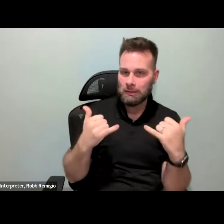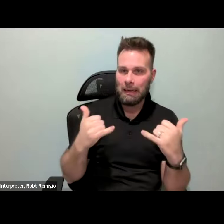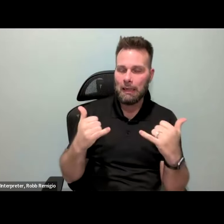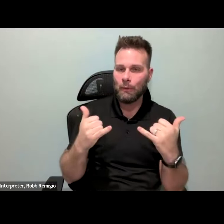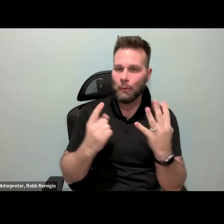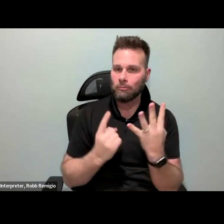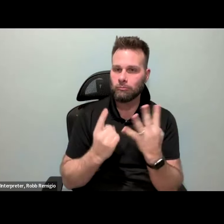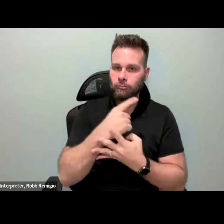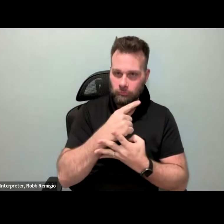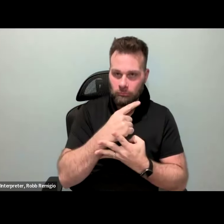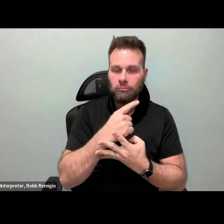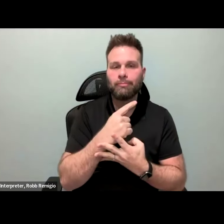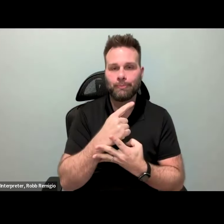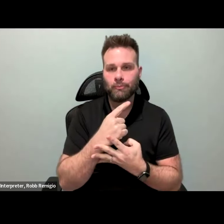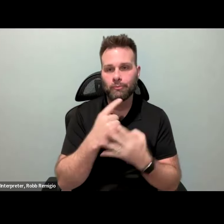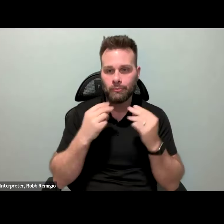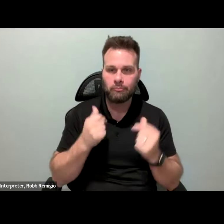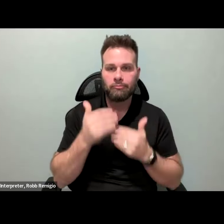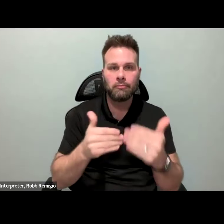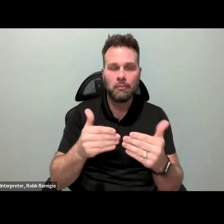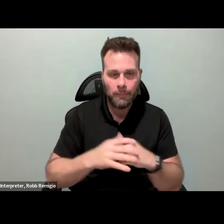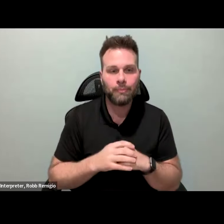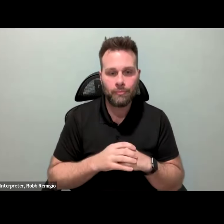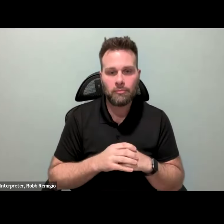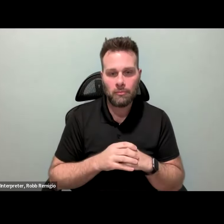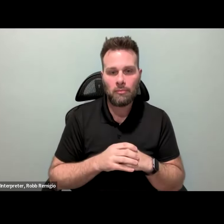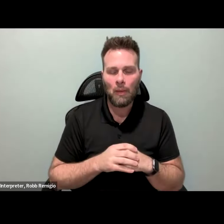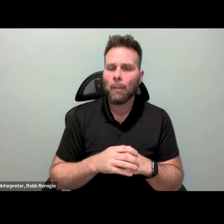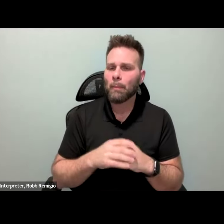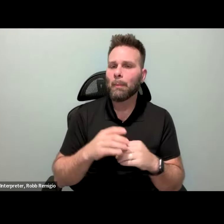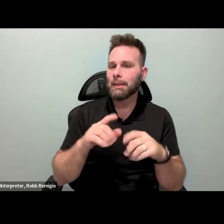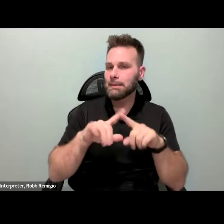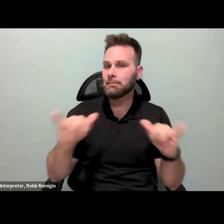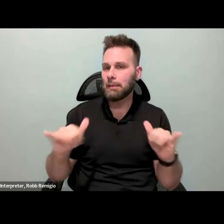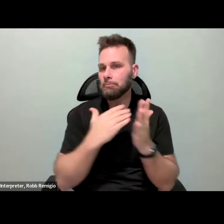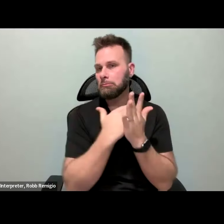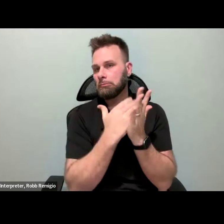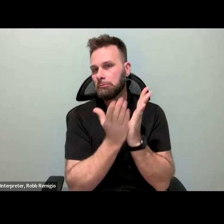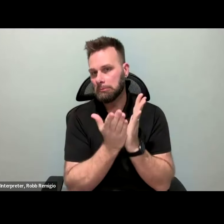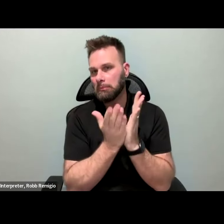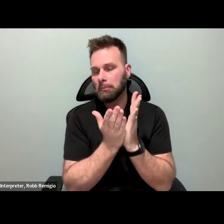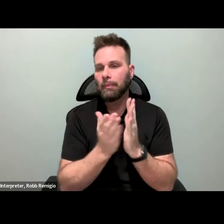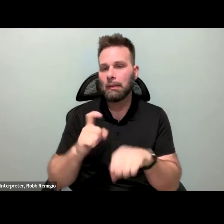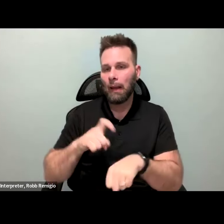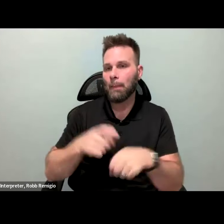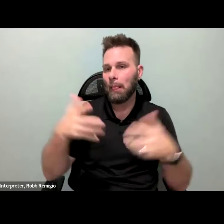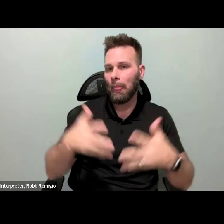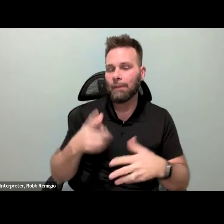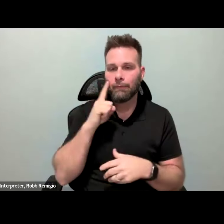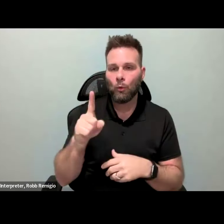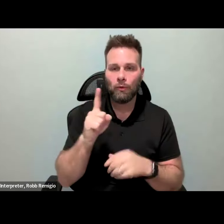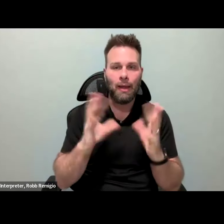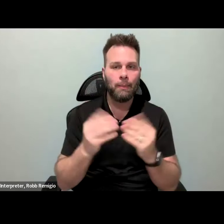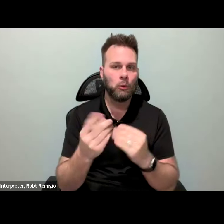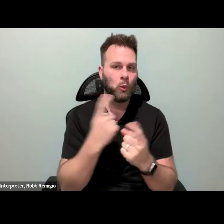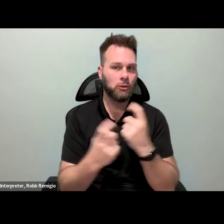information, but also want to leave a pretty ample amount of time for caregivers. I'm just going to identify for